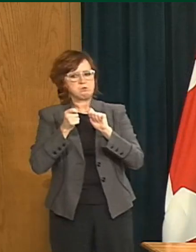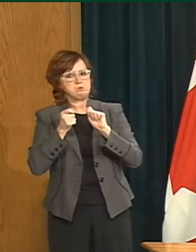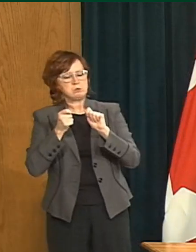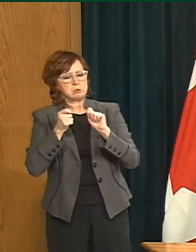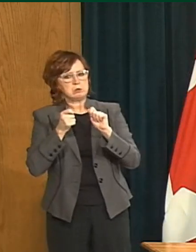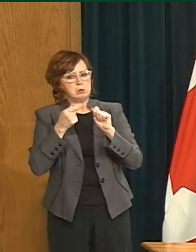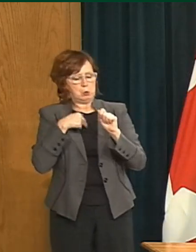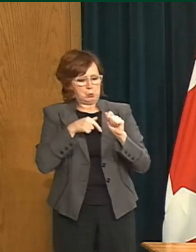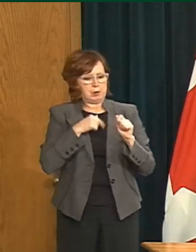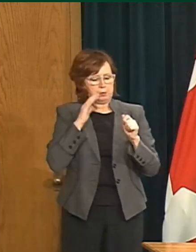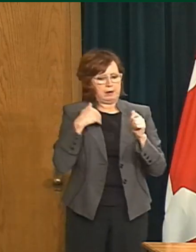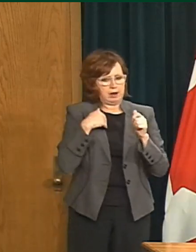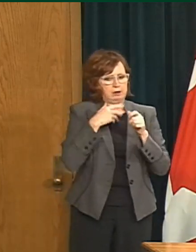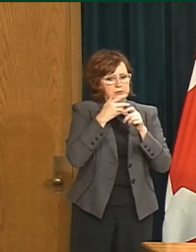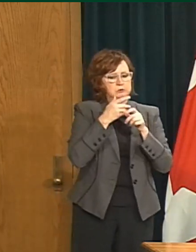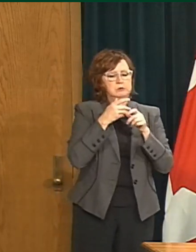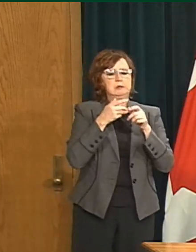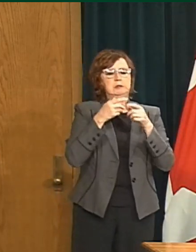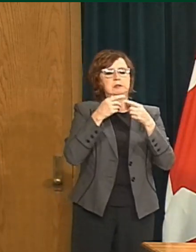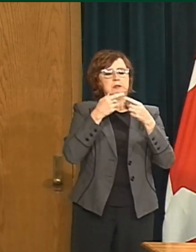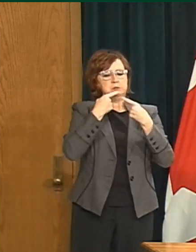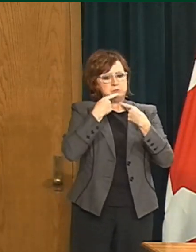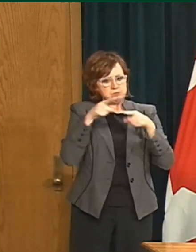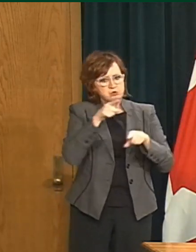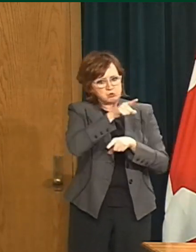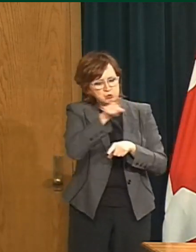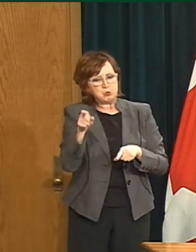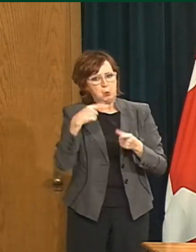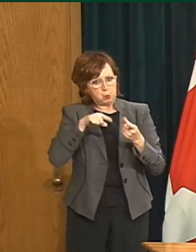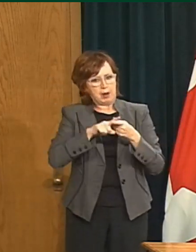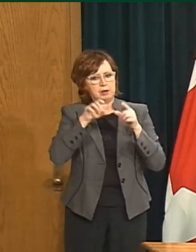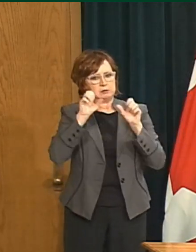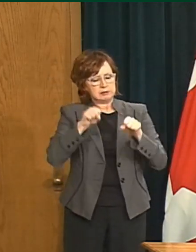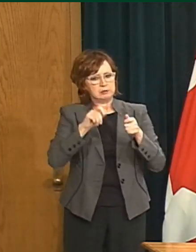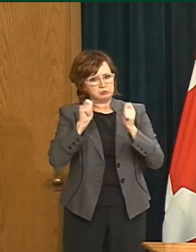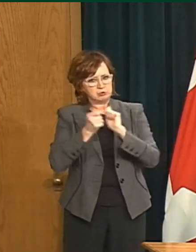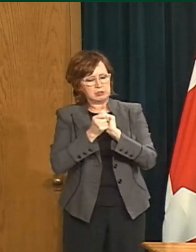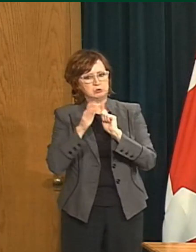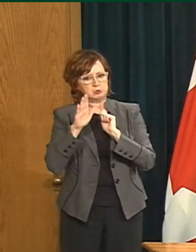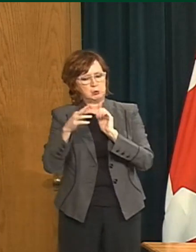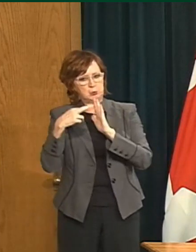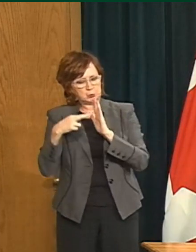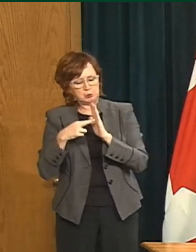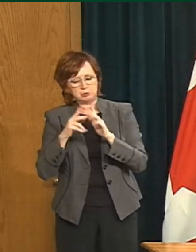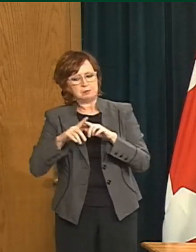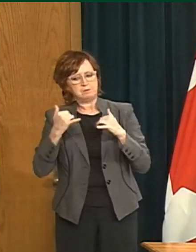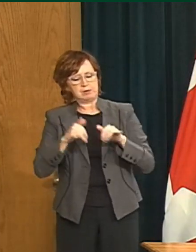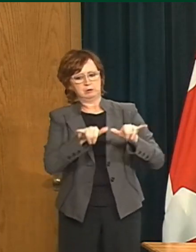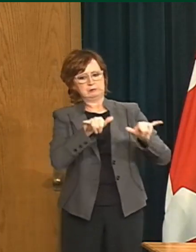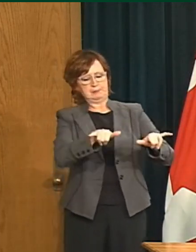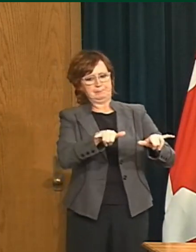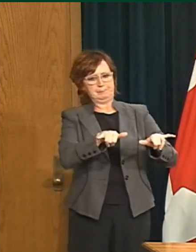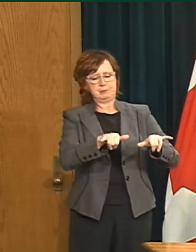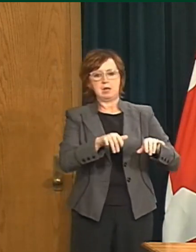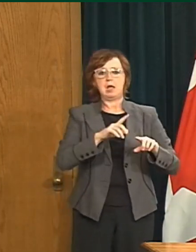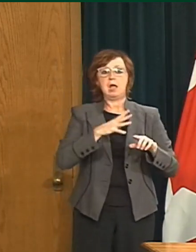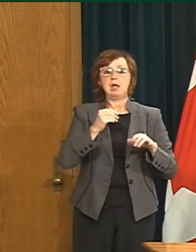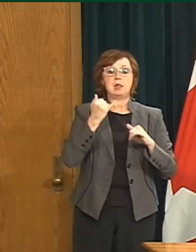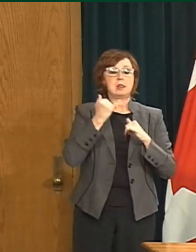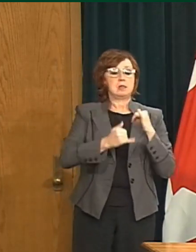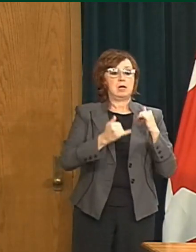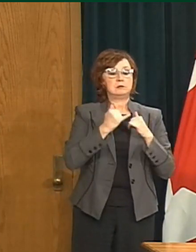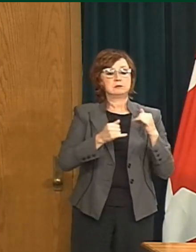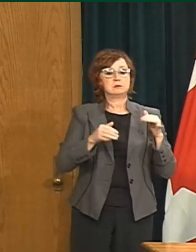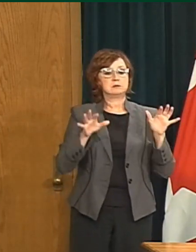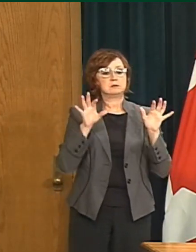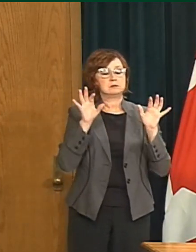lift those restrictions. Finally, as I have done each and every other day, and I will continue to do each day